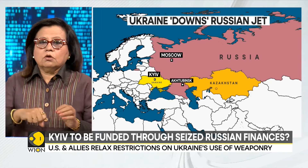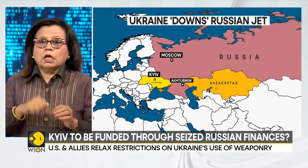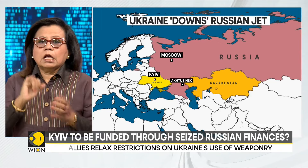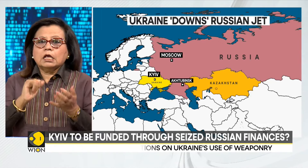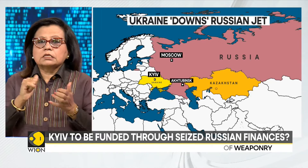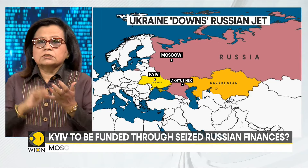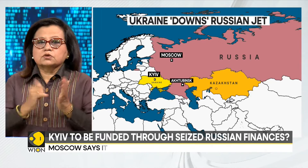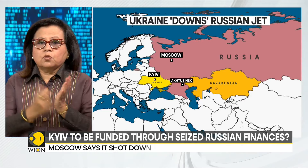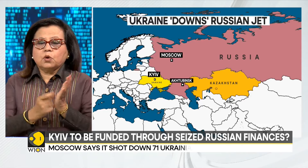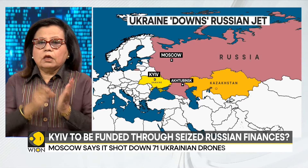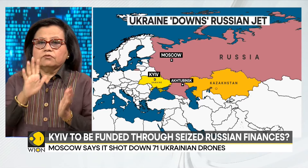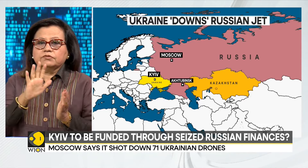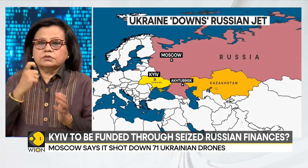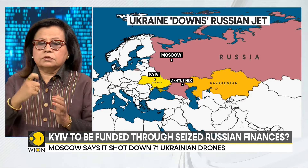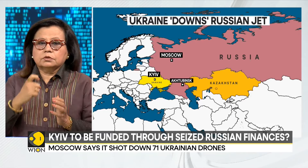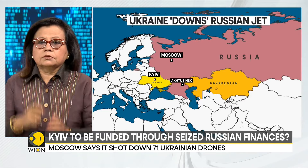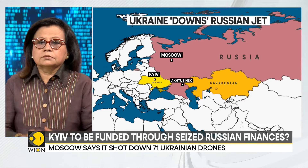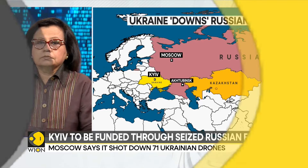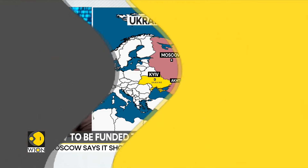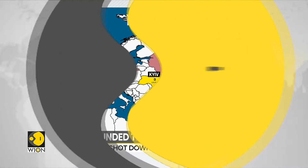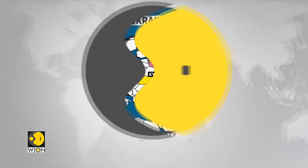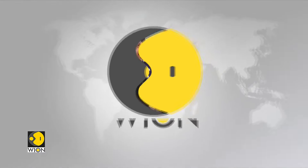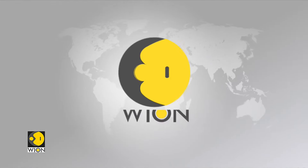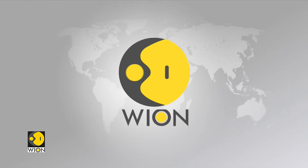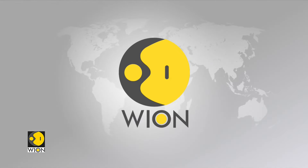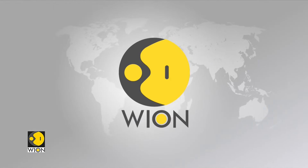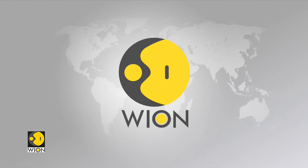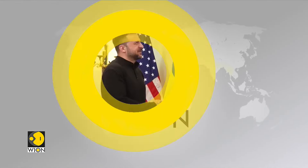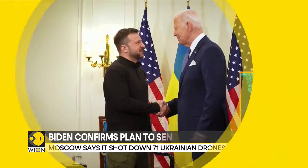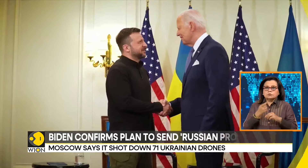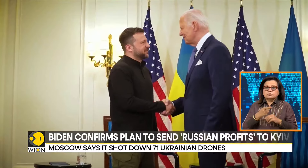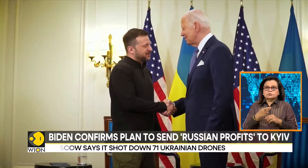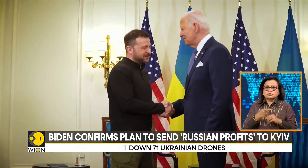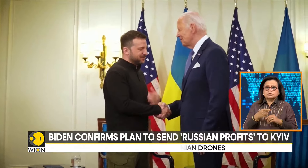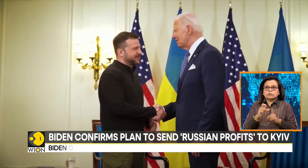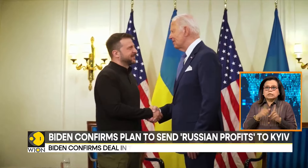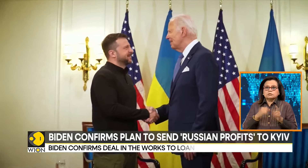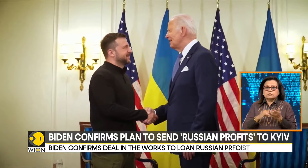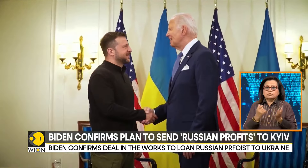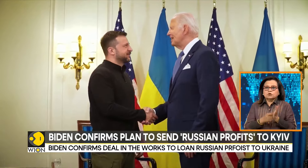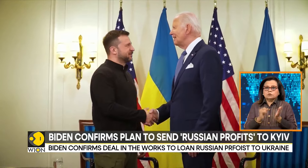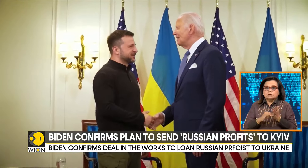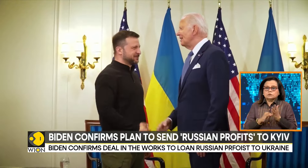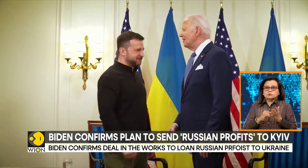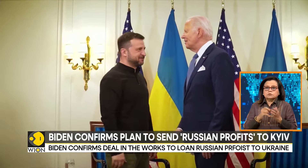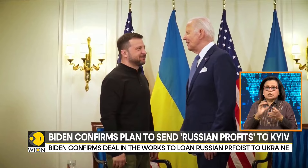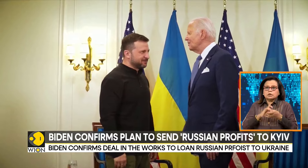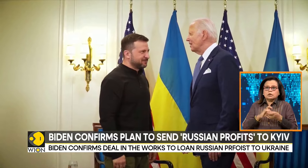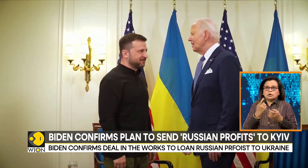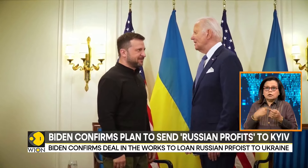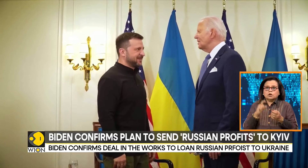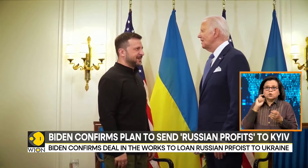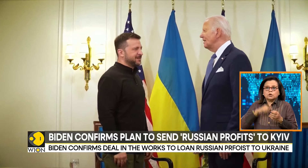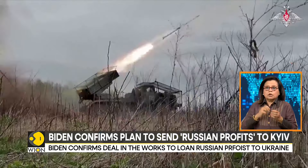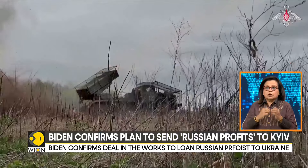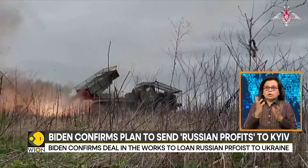a Sukhoi-57. The attack comes days after the United States and its allies allowed